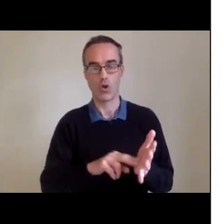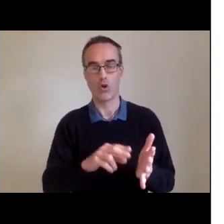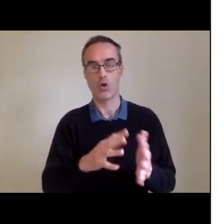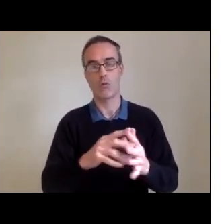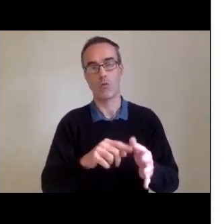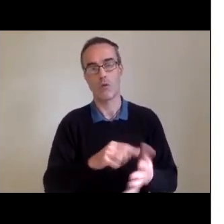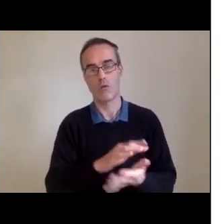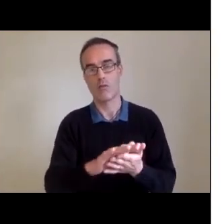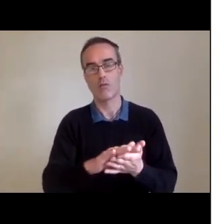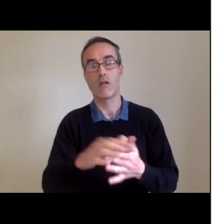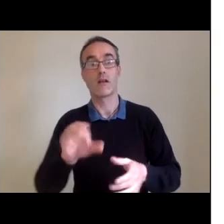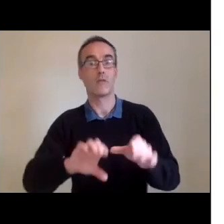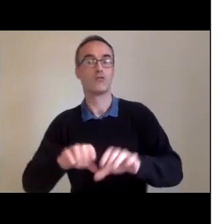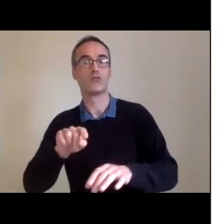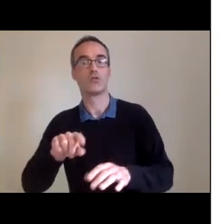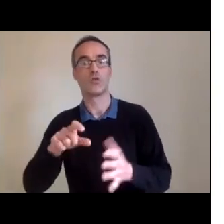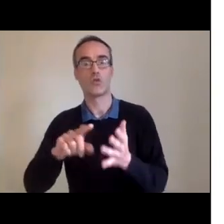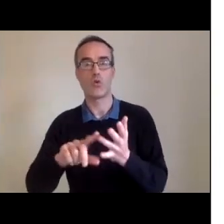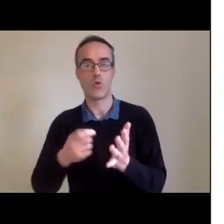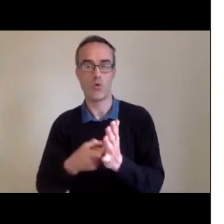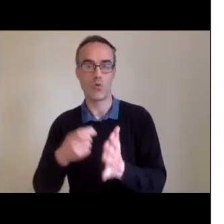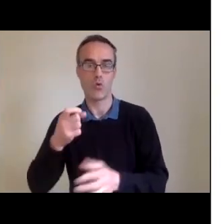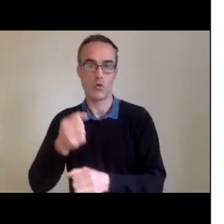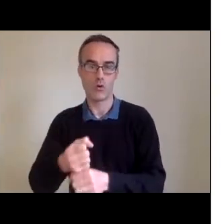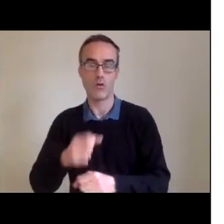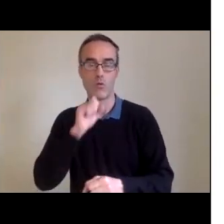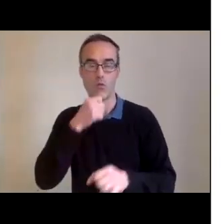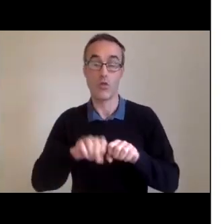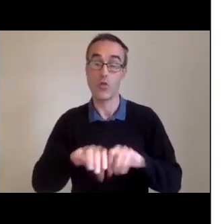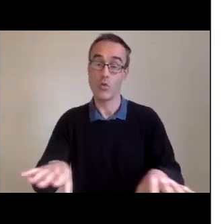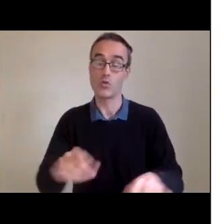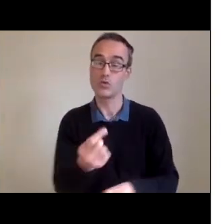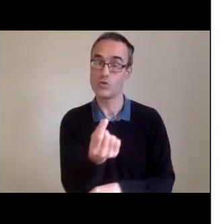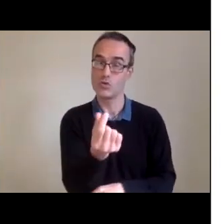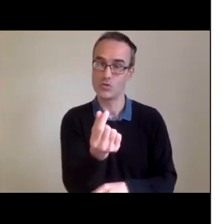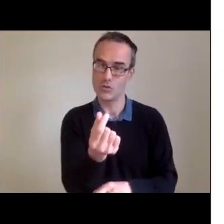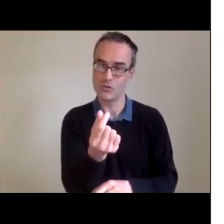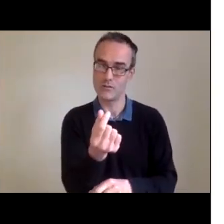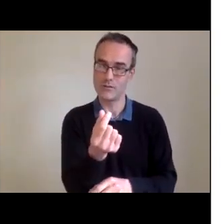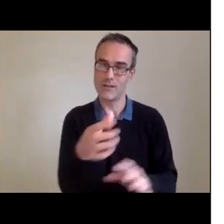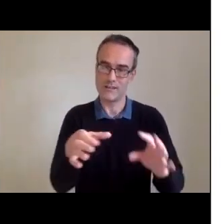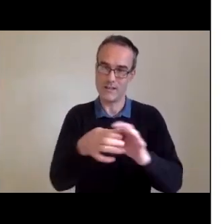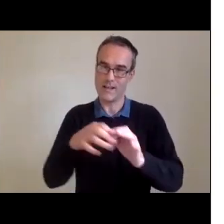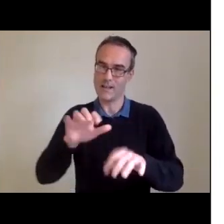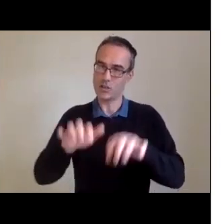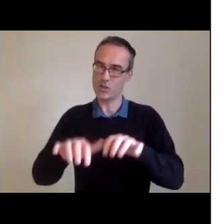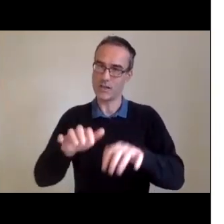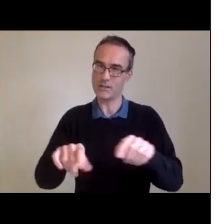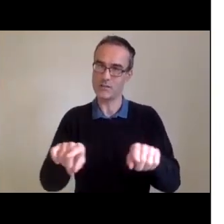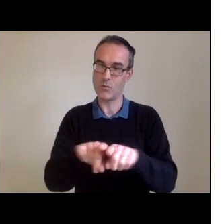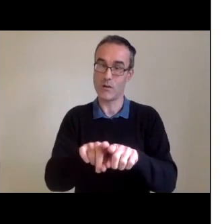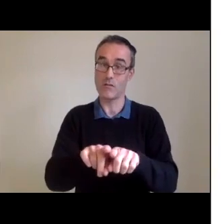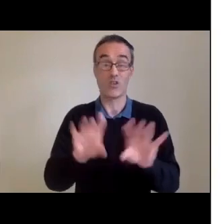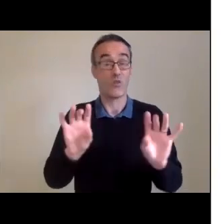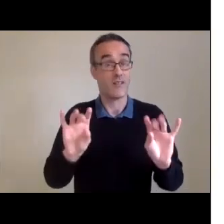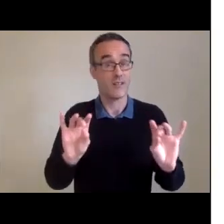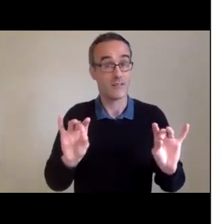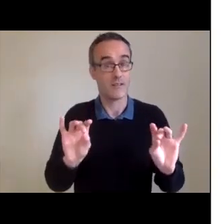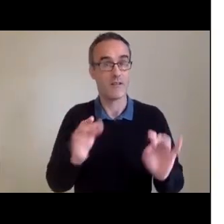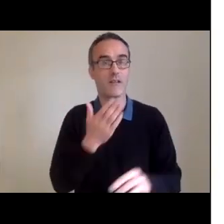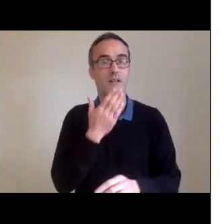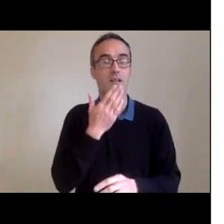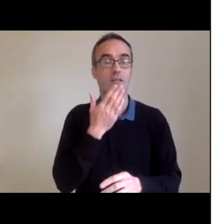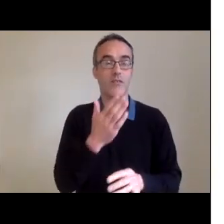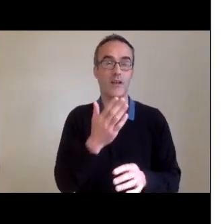www.commonwealthchemistry.org. So keep an eye out for that. It will be launching very soon, and there's a link in the chat for you. And that's it. Thank you again to Steve,